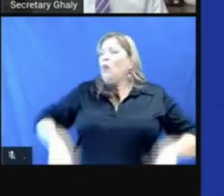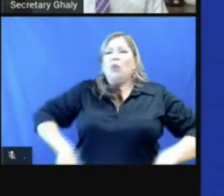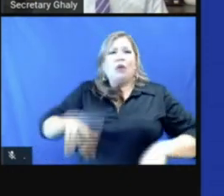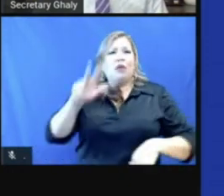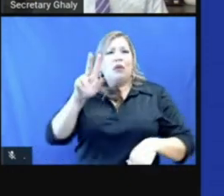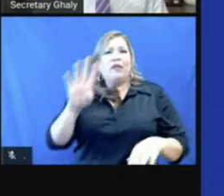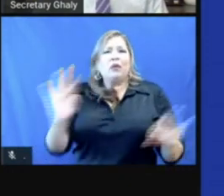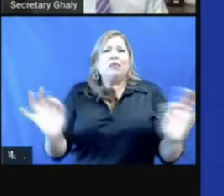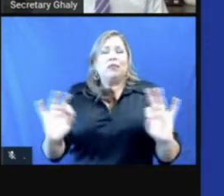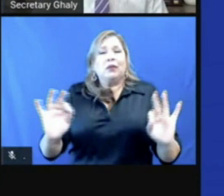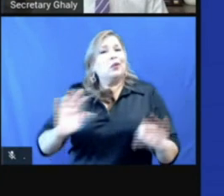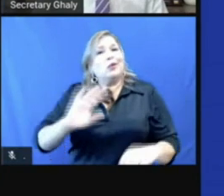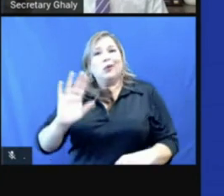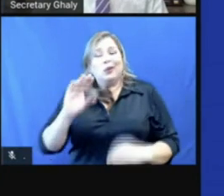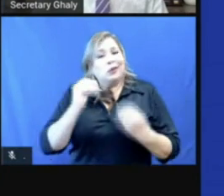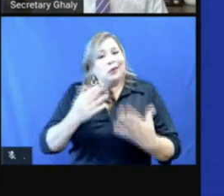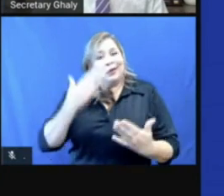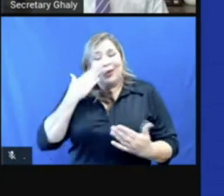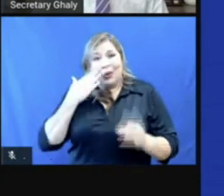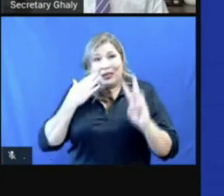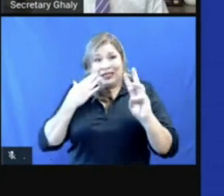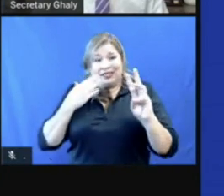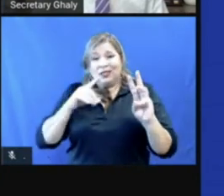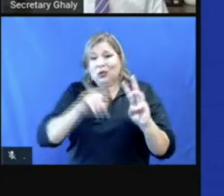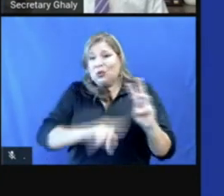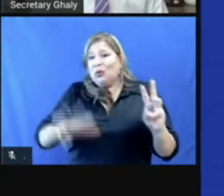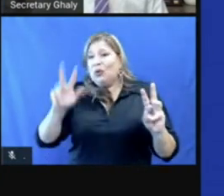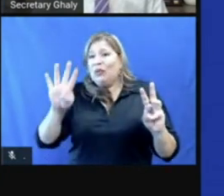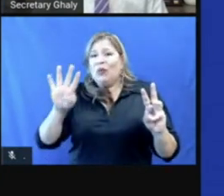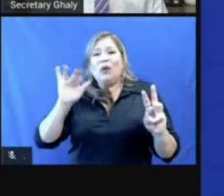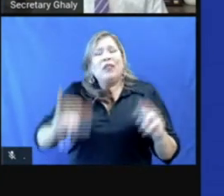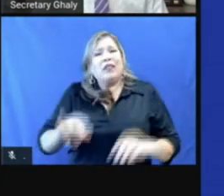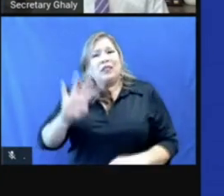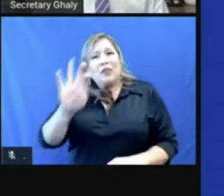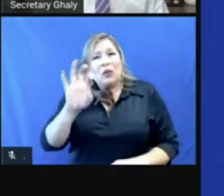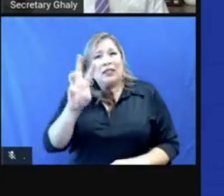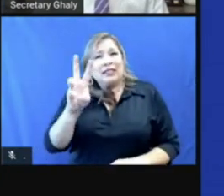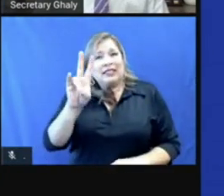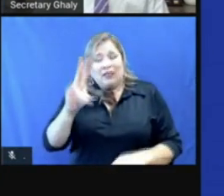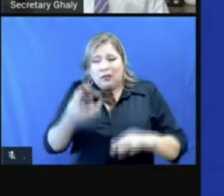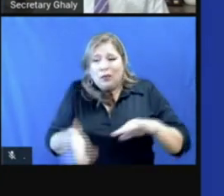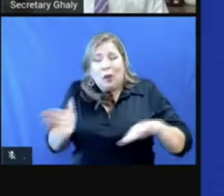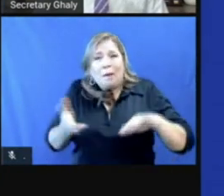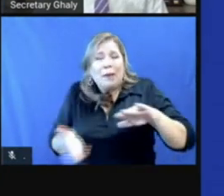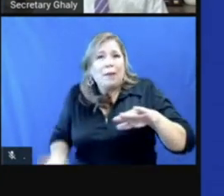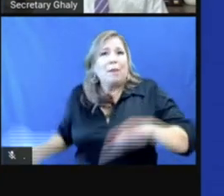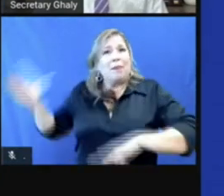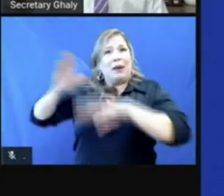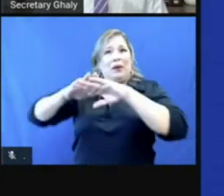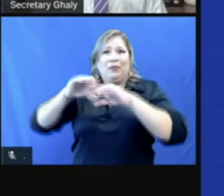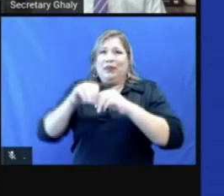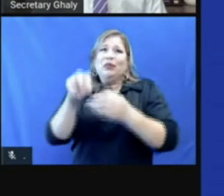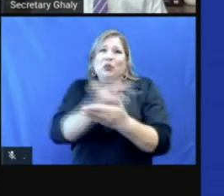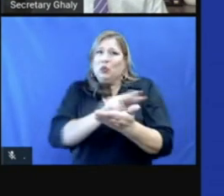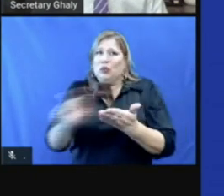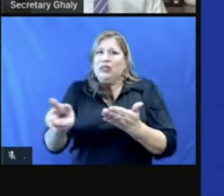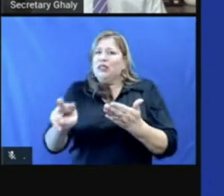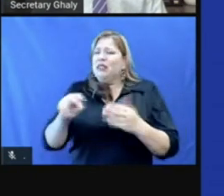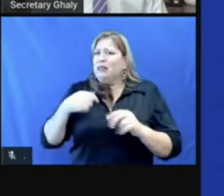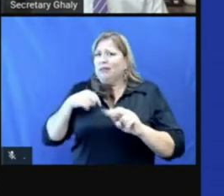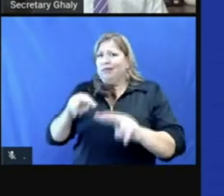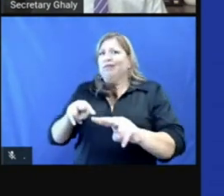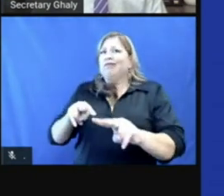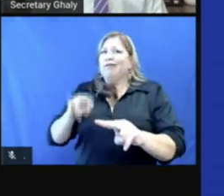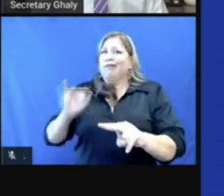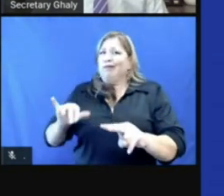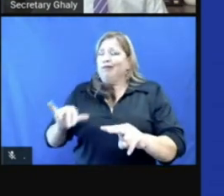but that rate of increase, 460% over a small 2.5-week period, is an important